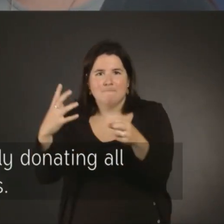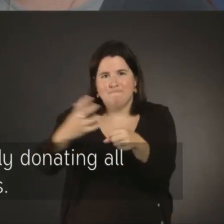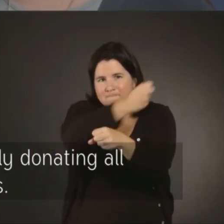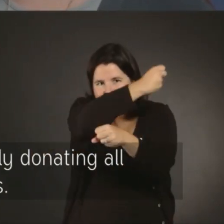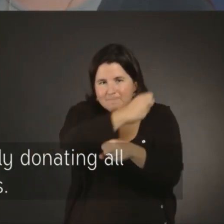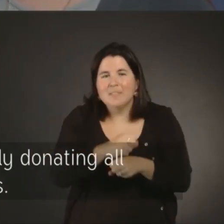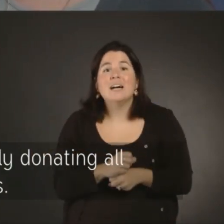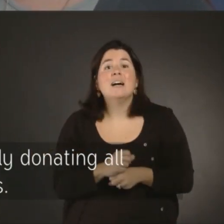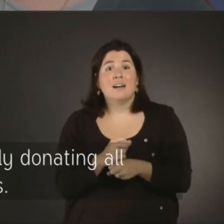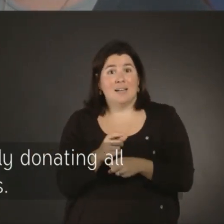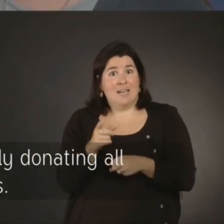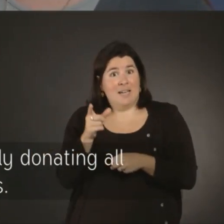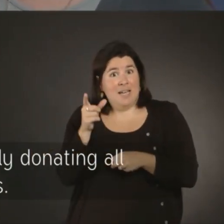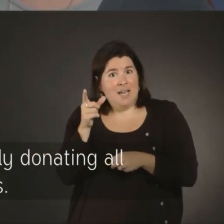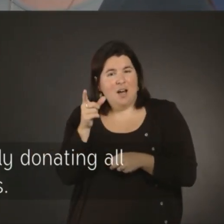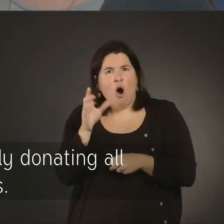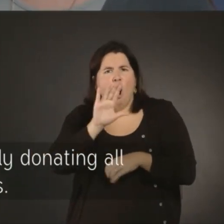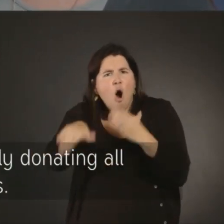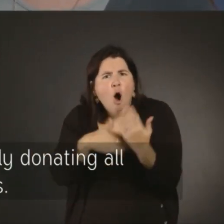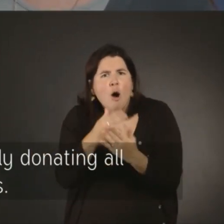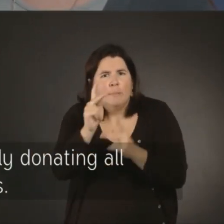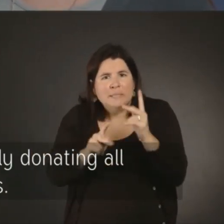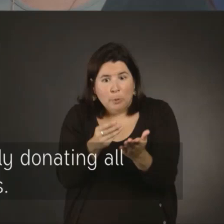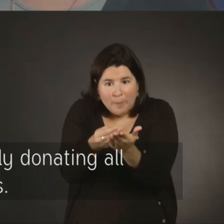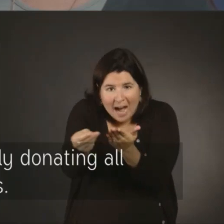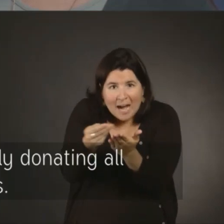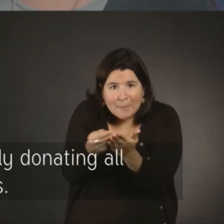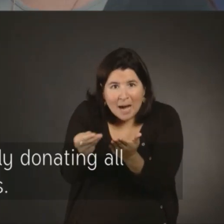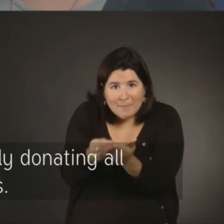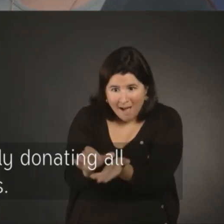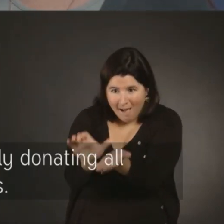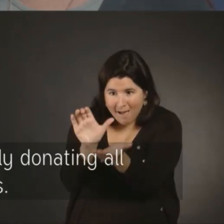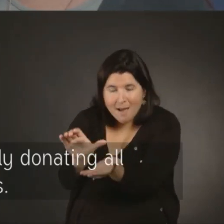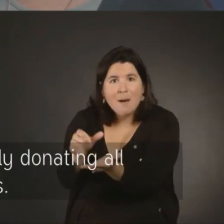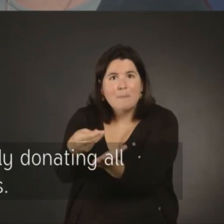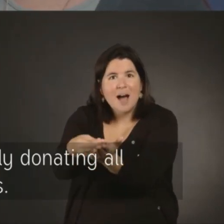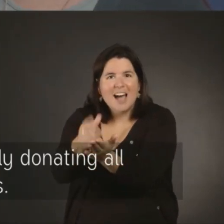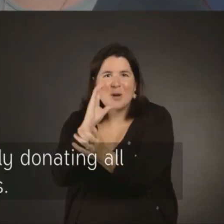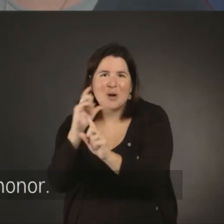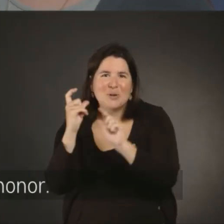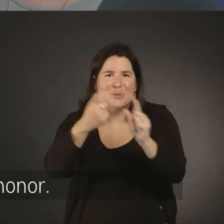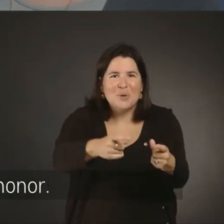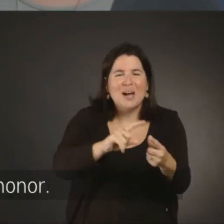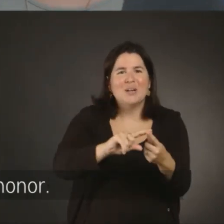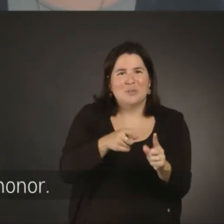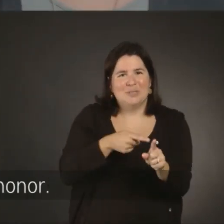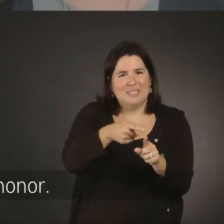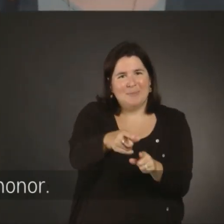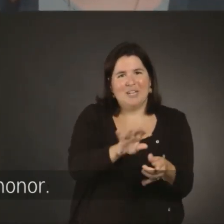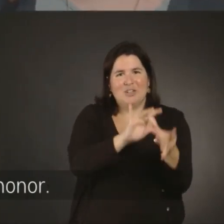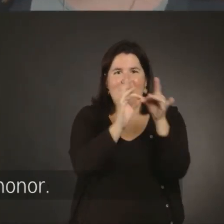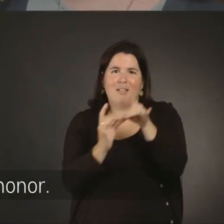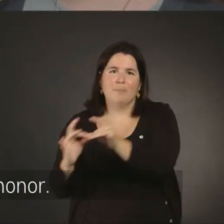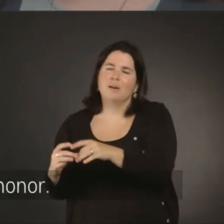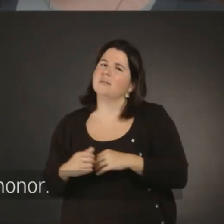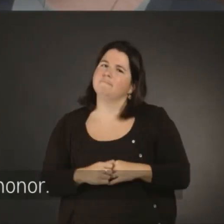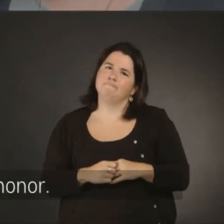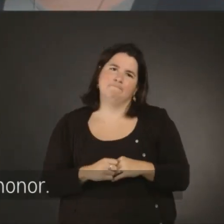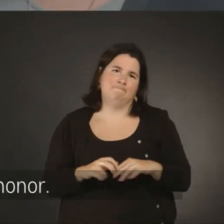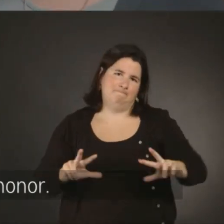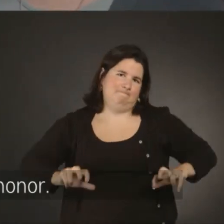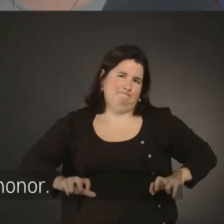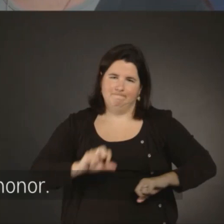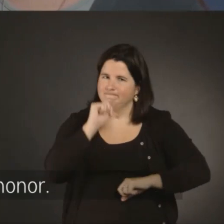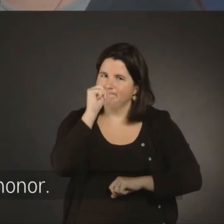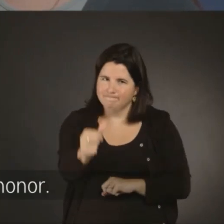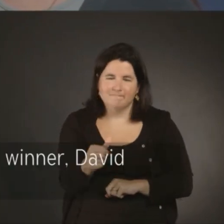enough, he is selflessly donating all proceeds from his book to the Special Olympics. I can't think of anyone more deserving